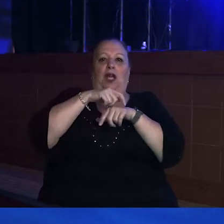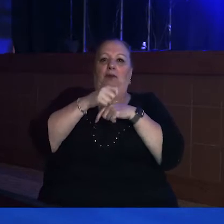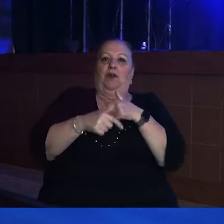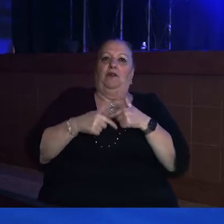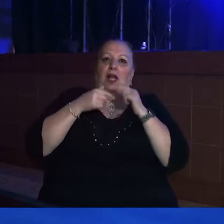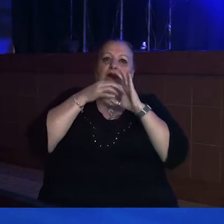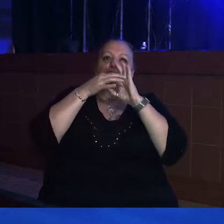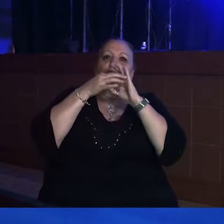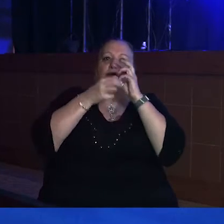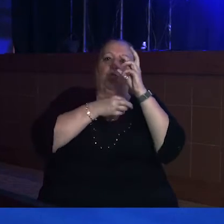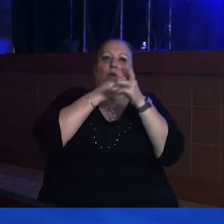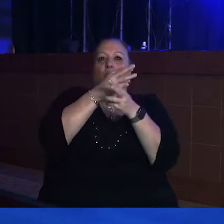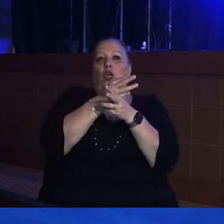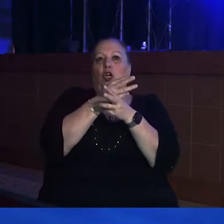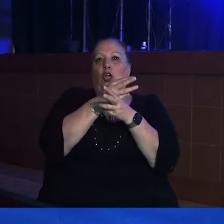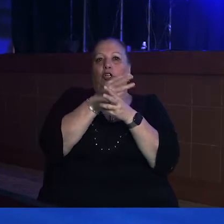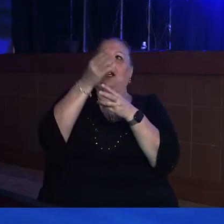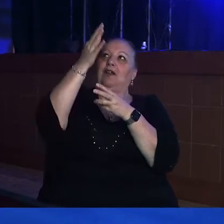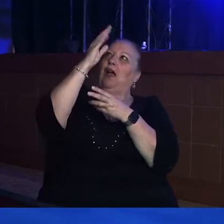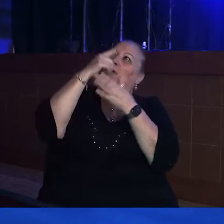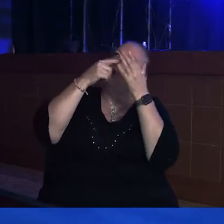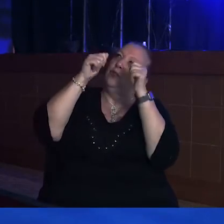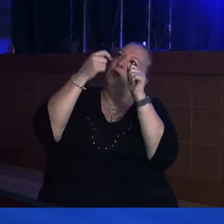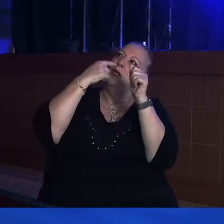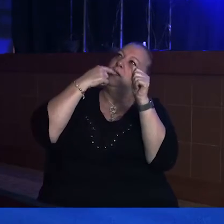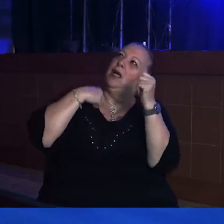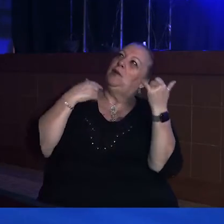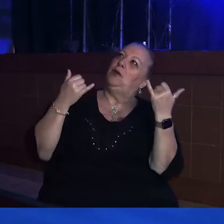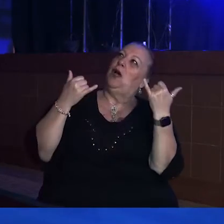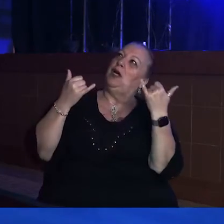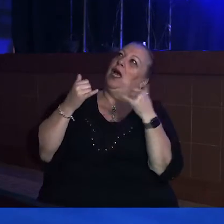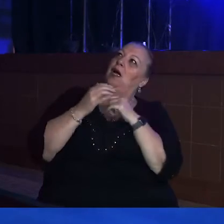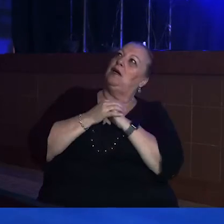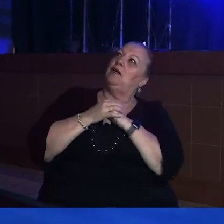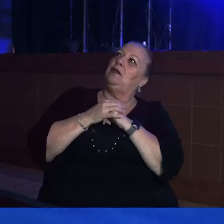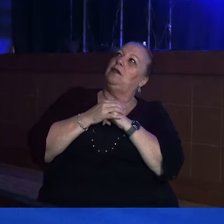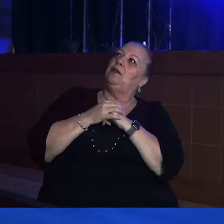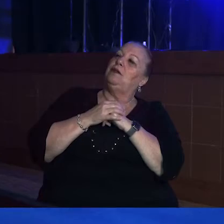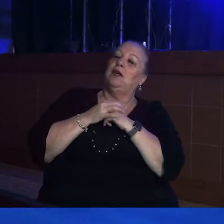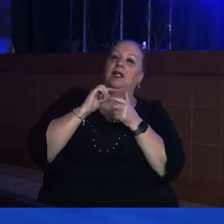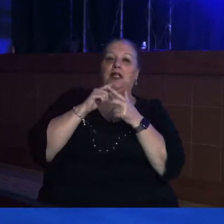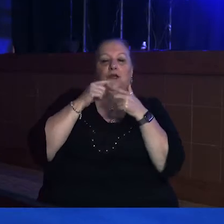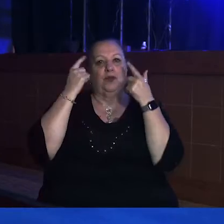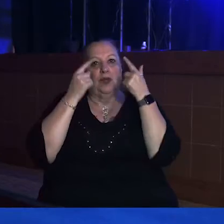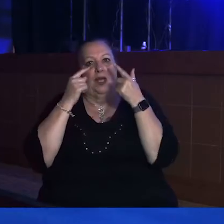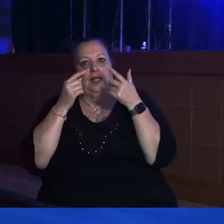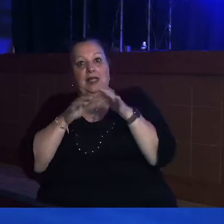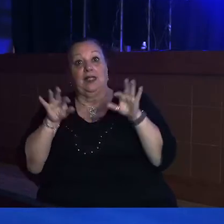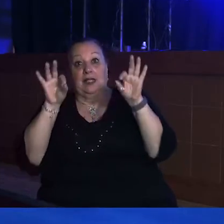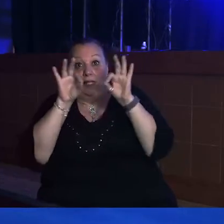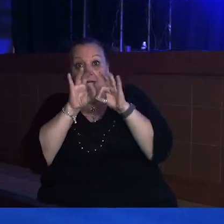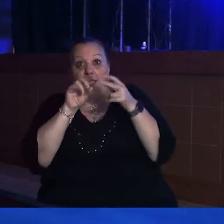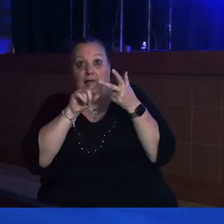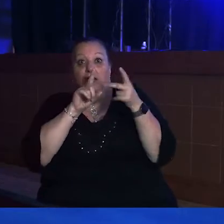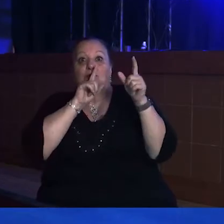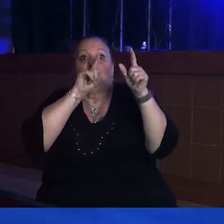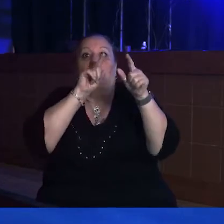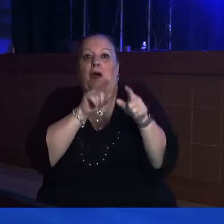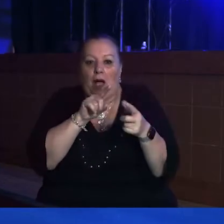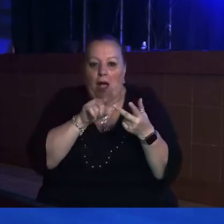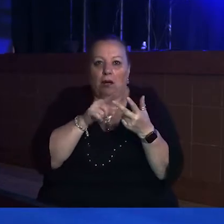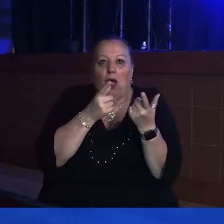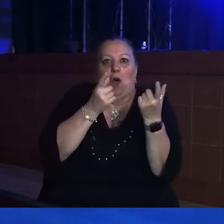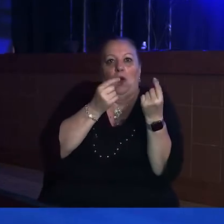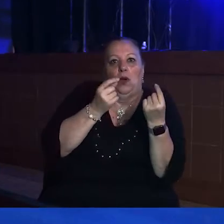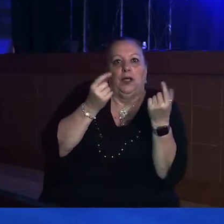and say, God, what are you trying to say to me right now? And then you reflect. And then the key really is to respond. God, what do I need to do?